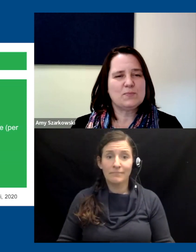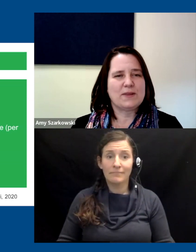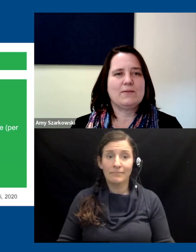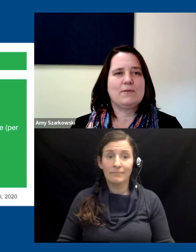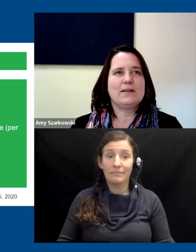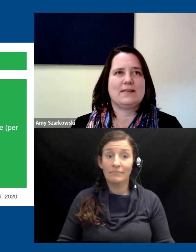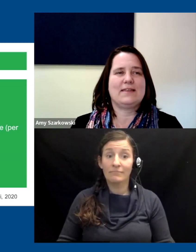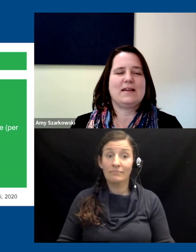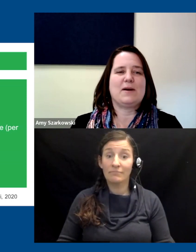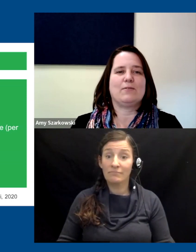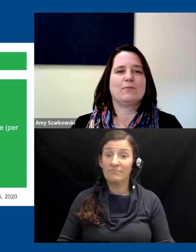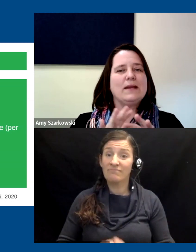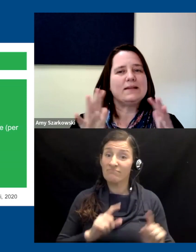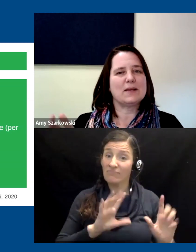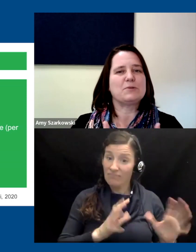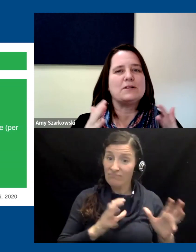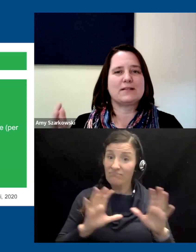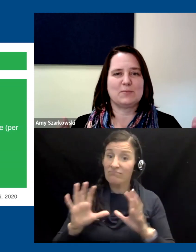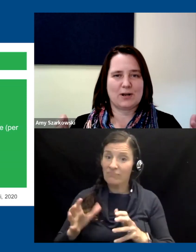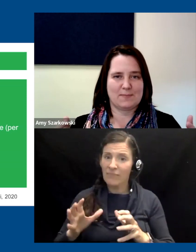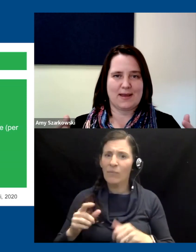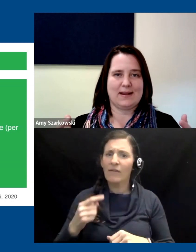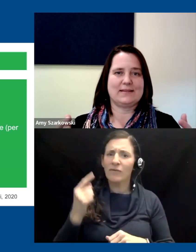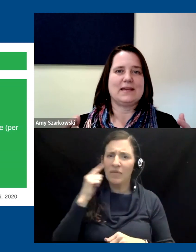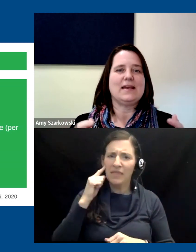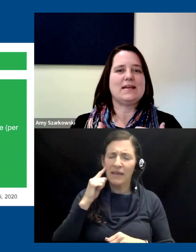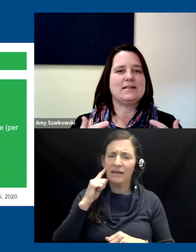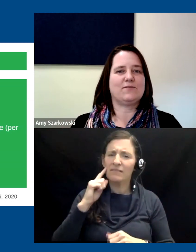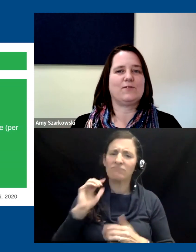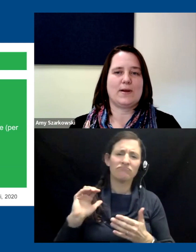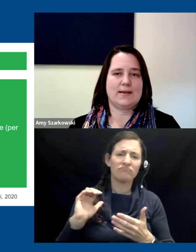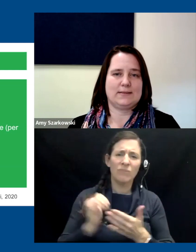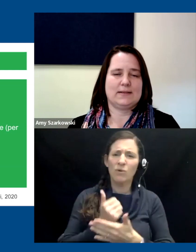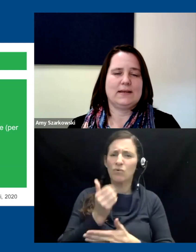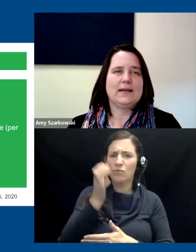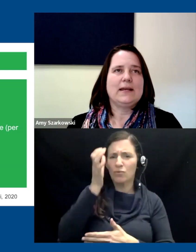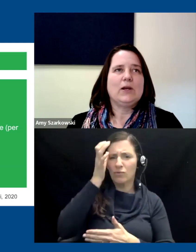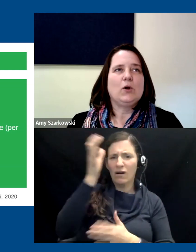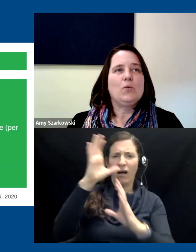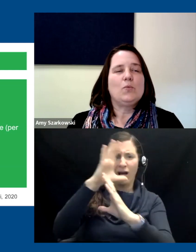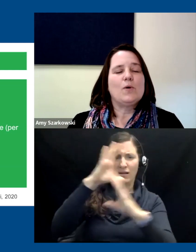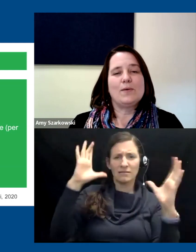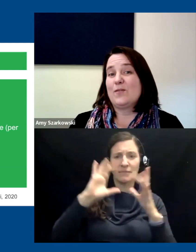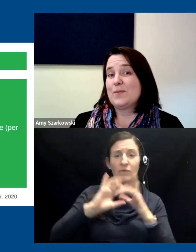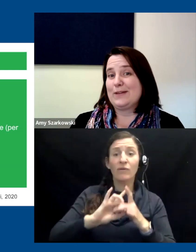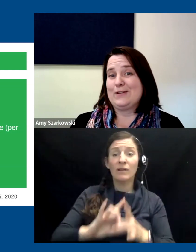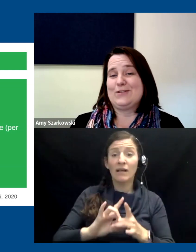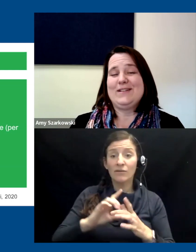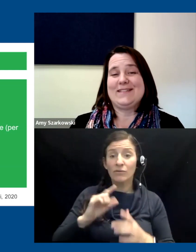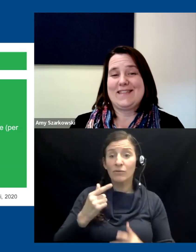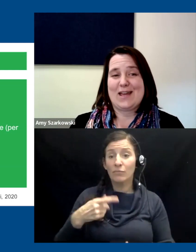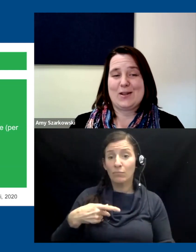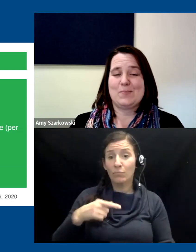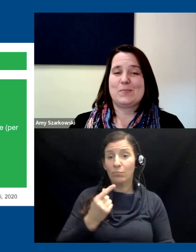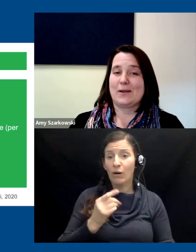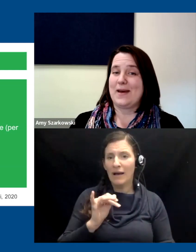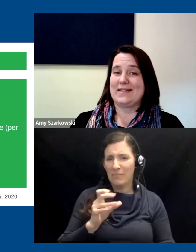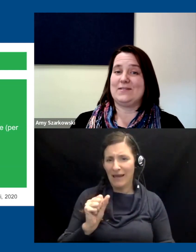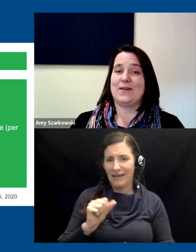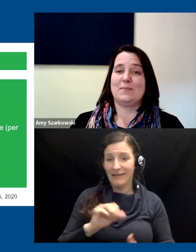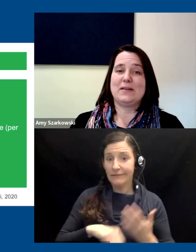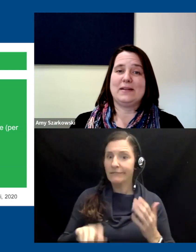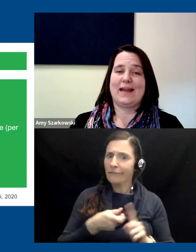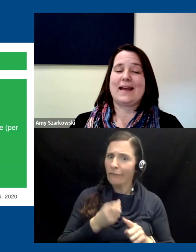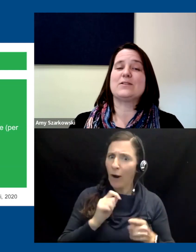For this group, I think we need to think about reconceptualizing pragmatics in different ways. What we know from the literature is that